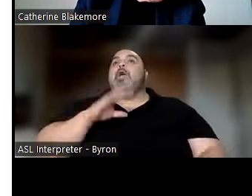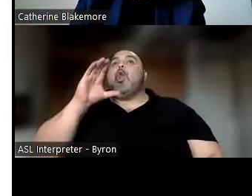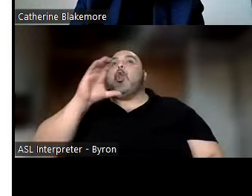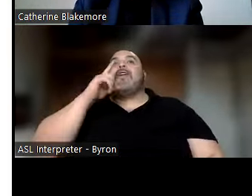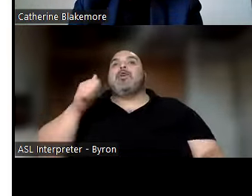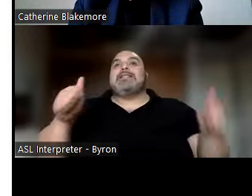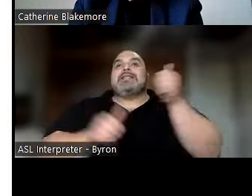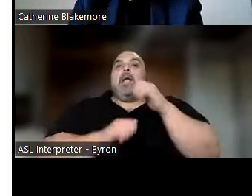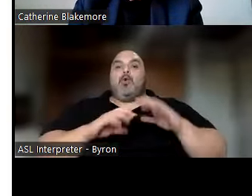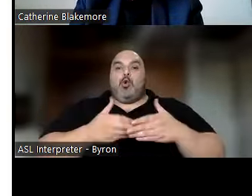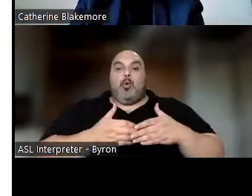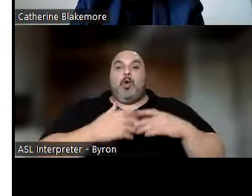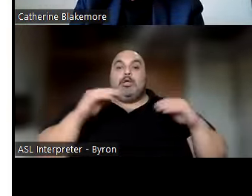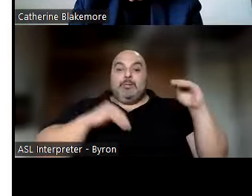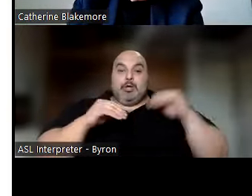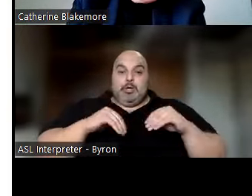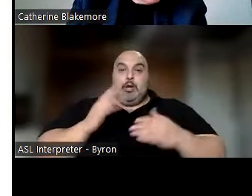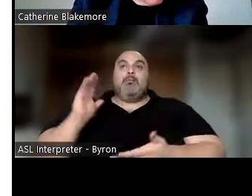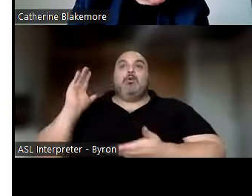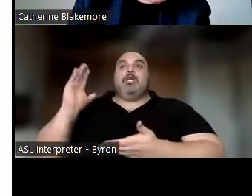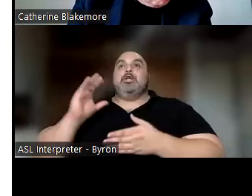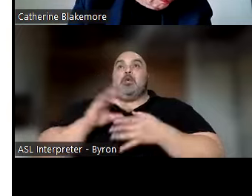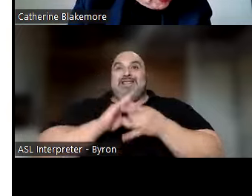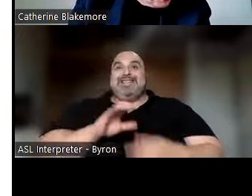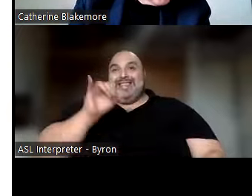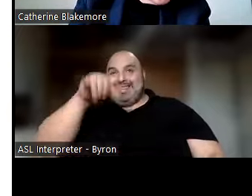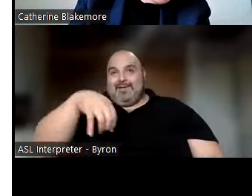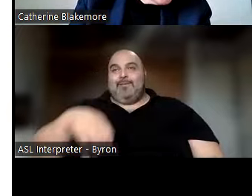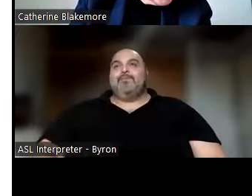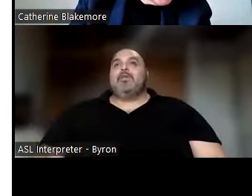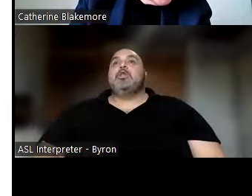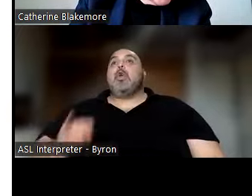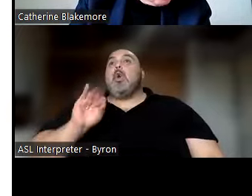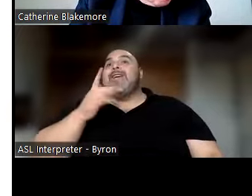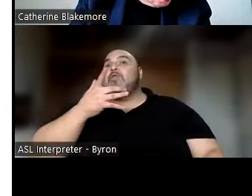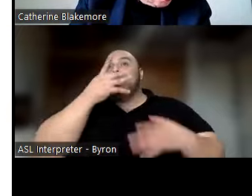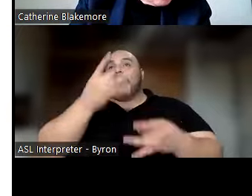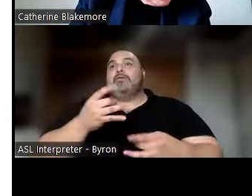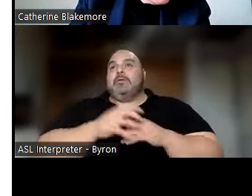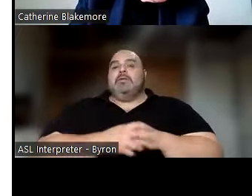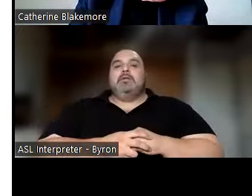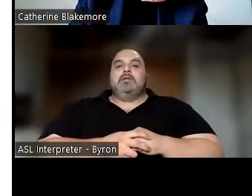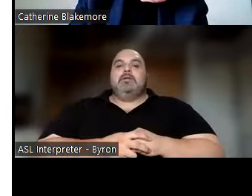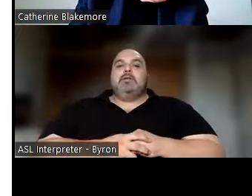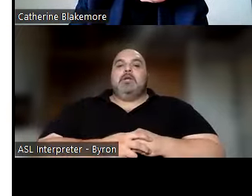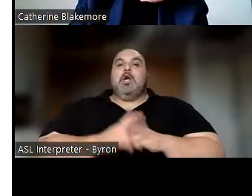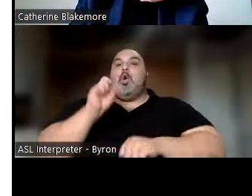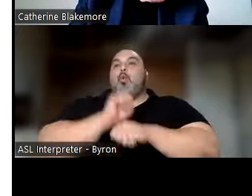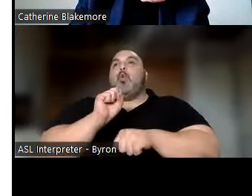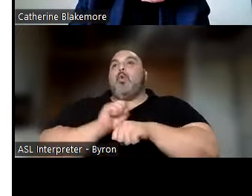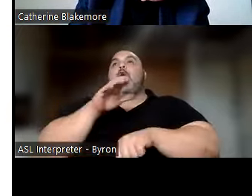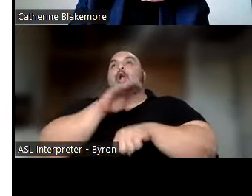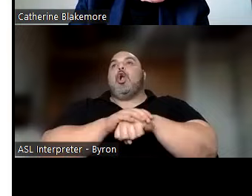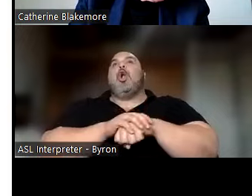to put together a presentation about that. And so if you're interested in working